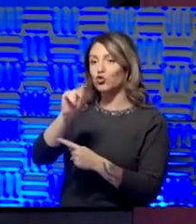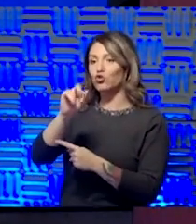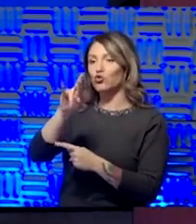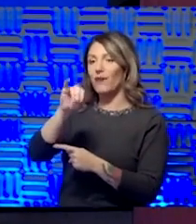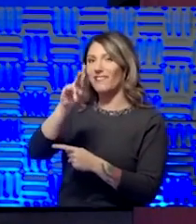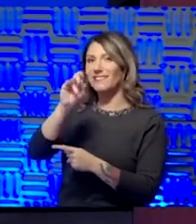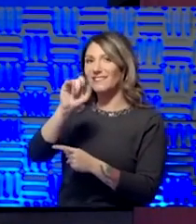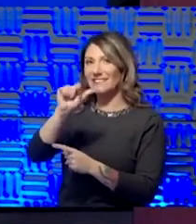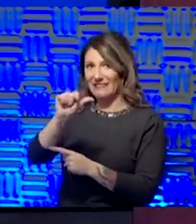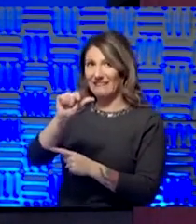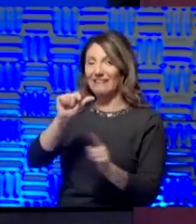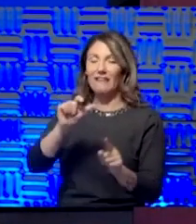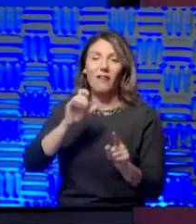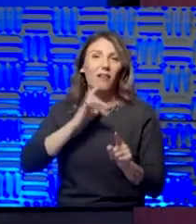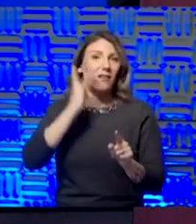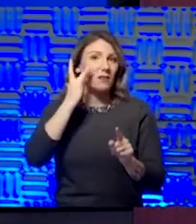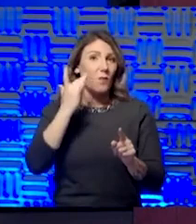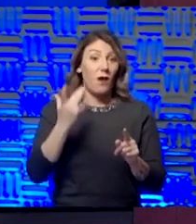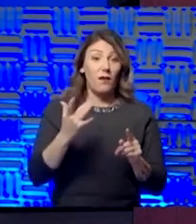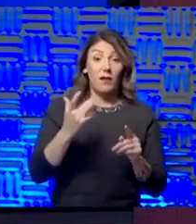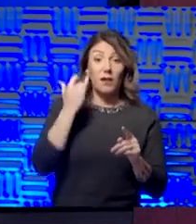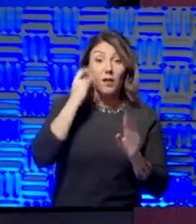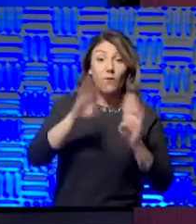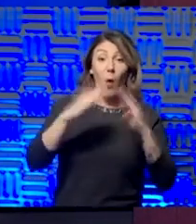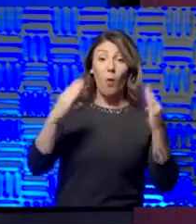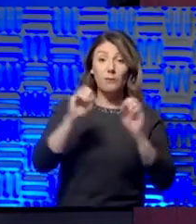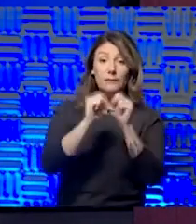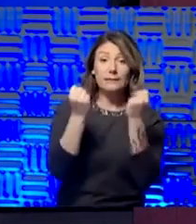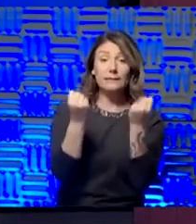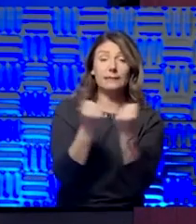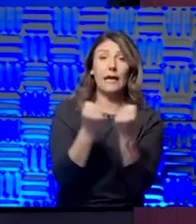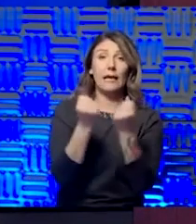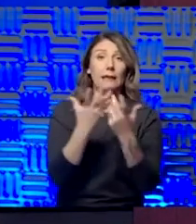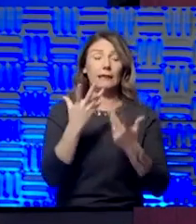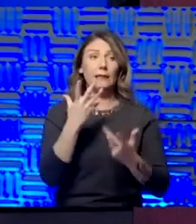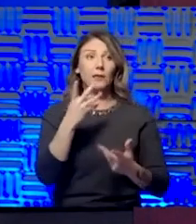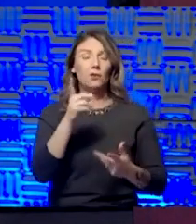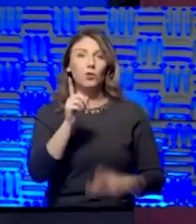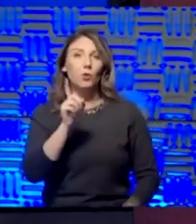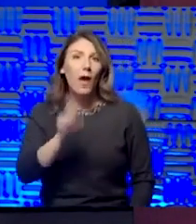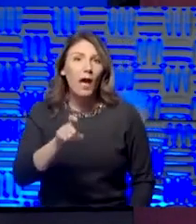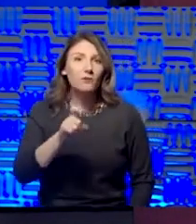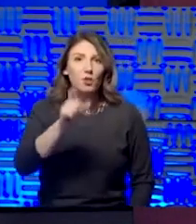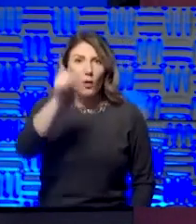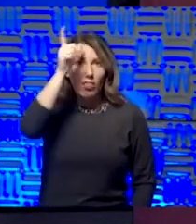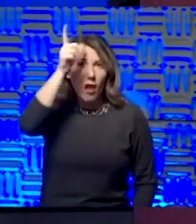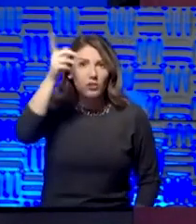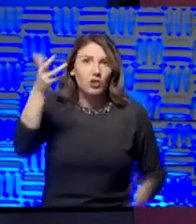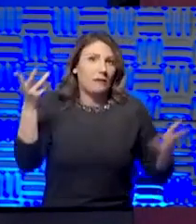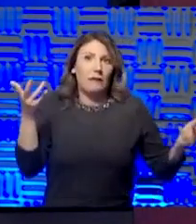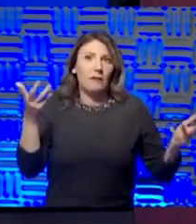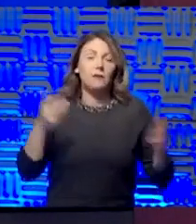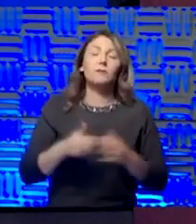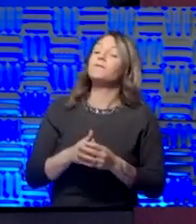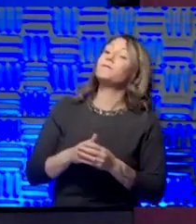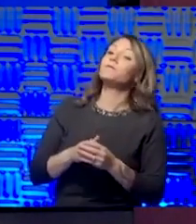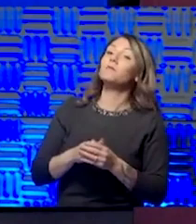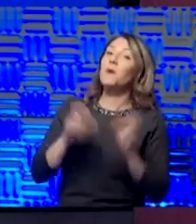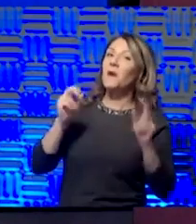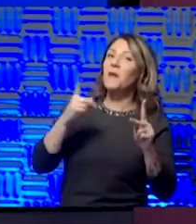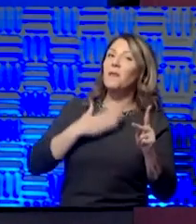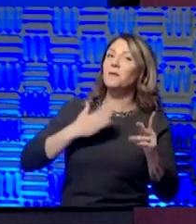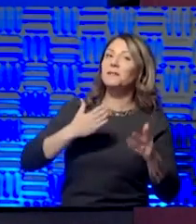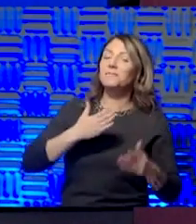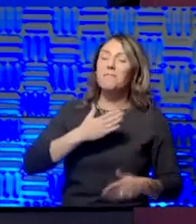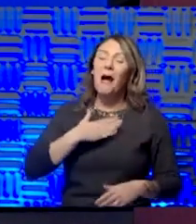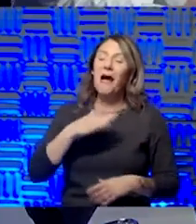we have to do it logically and thoughtfully and in a way that won't expose everybody back to more risk. Okay, Damien, that was my long